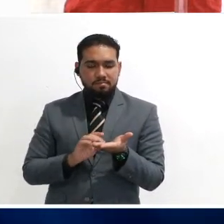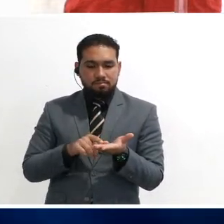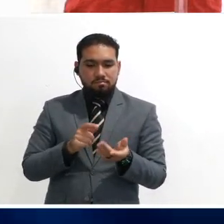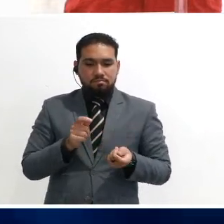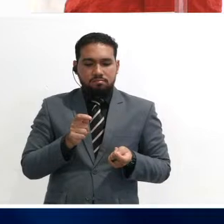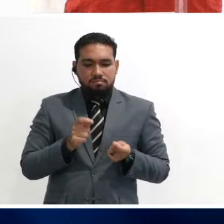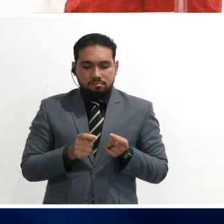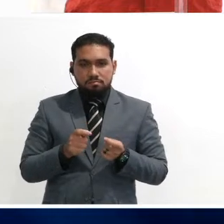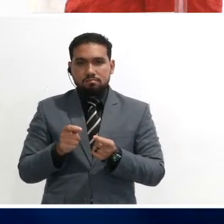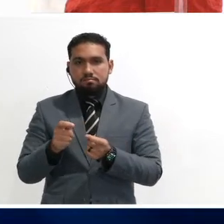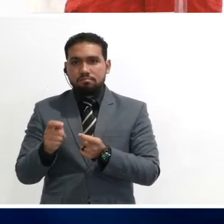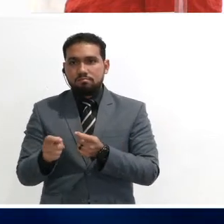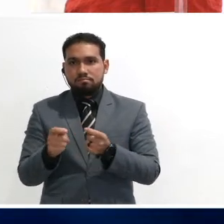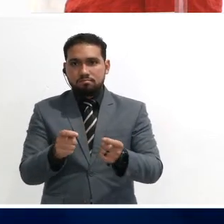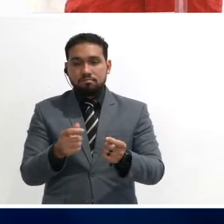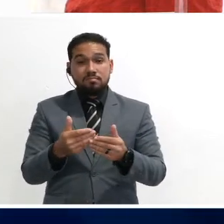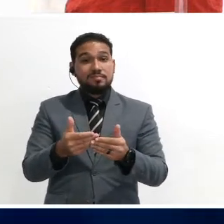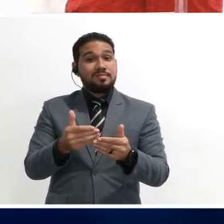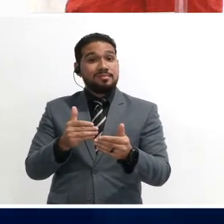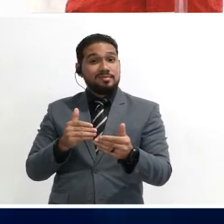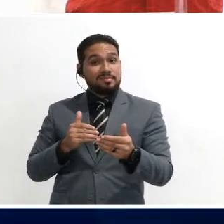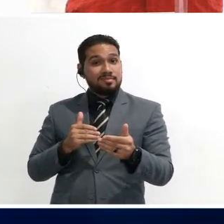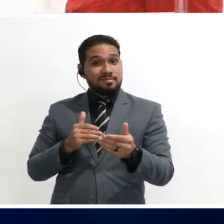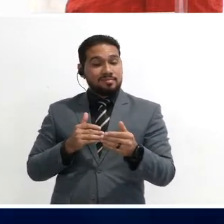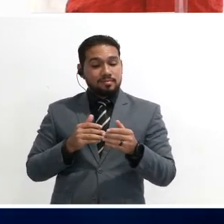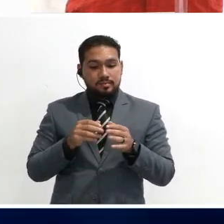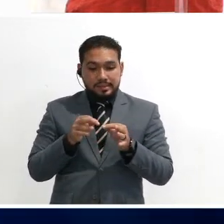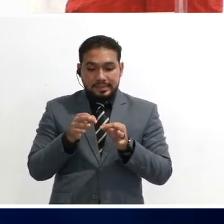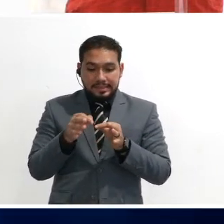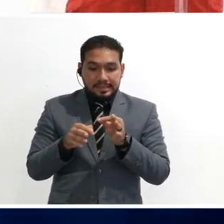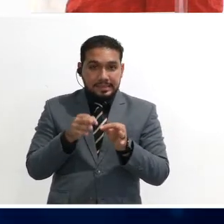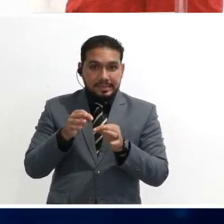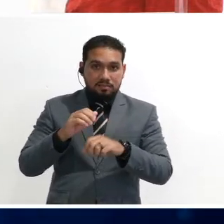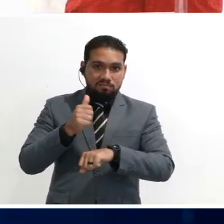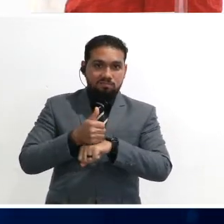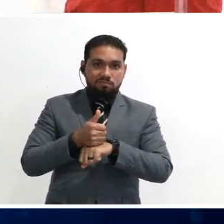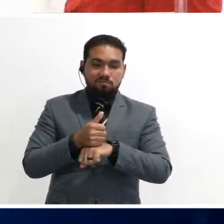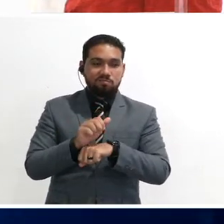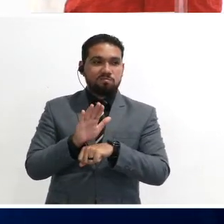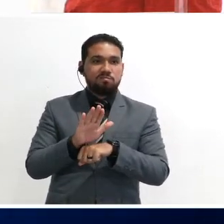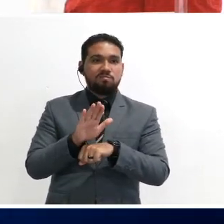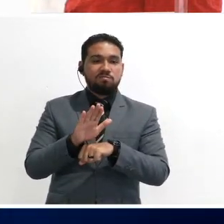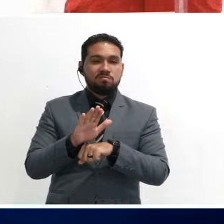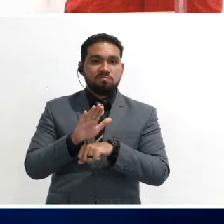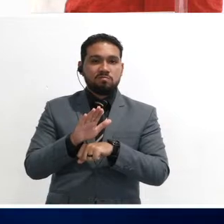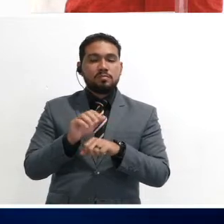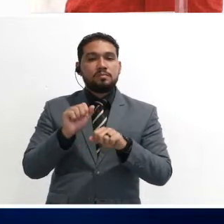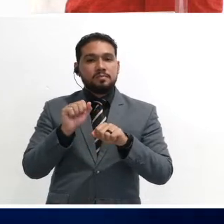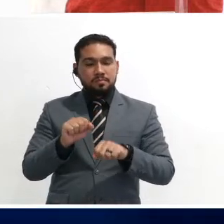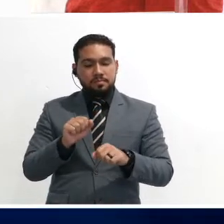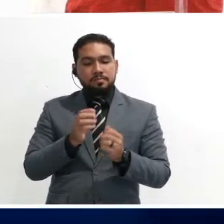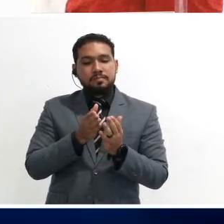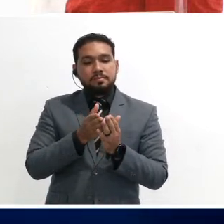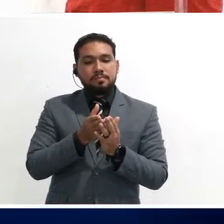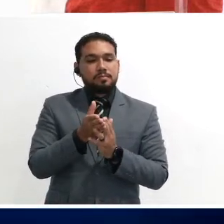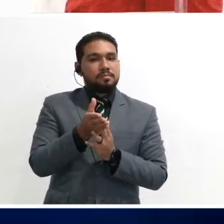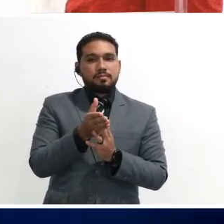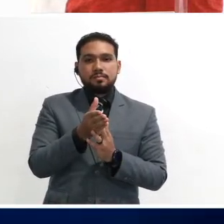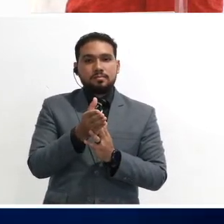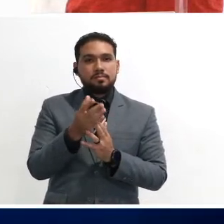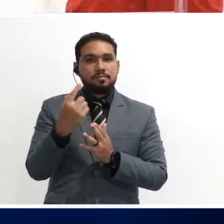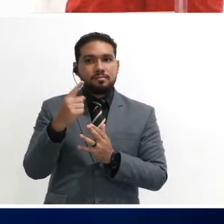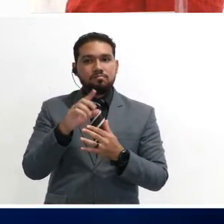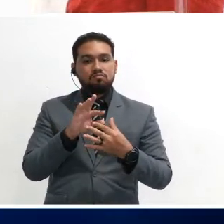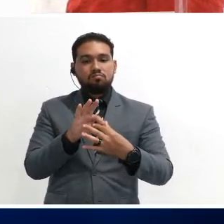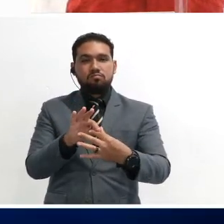include these things that we call the TMVs, or through mold vias. So it's kind of another way to interconnect these, and the